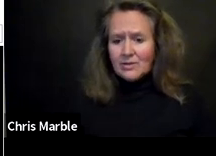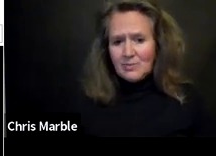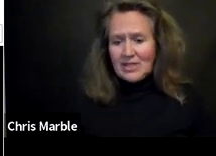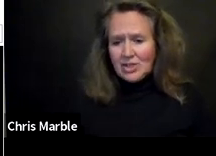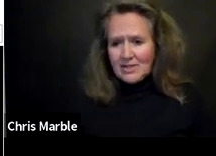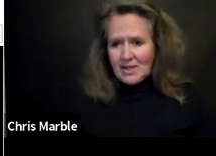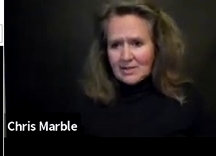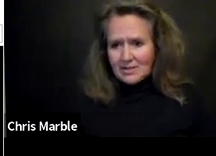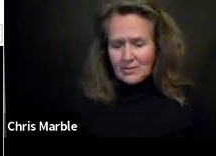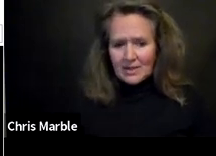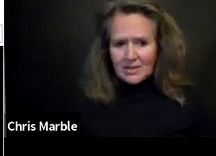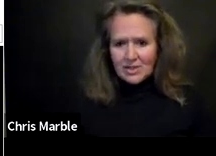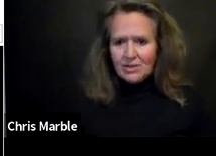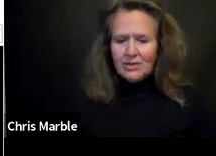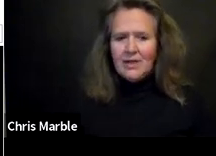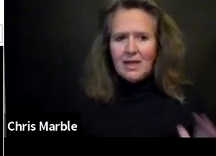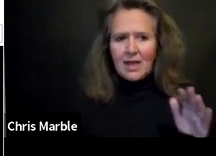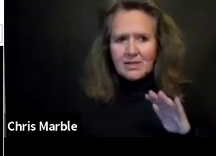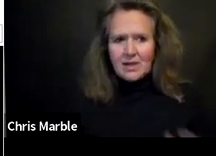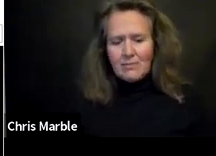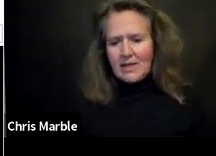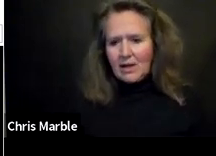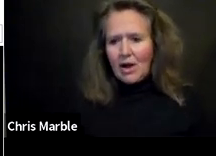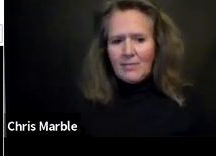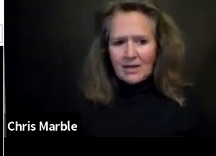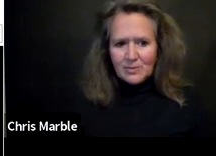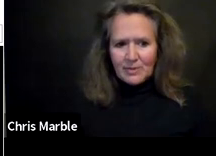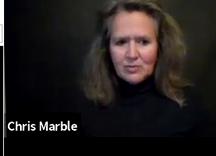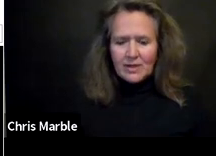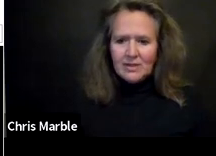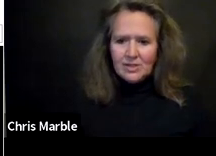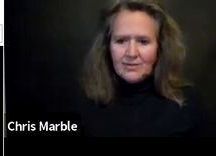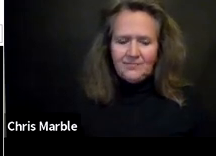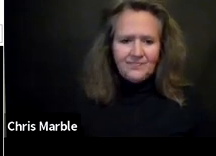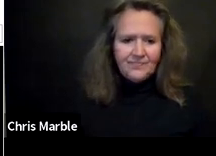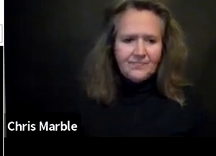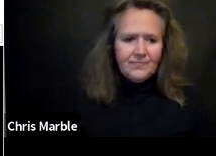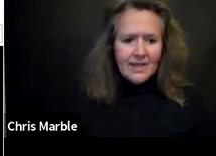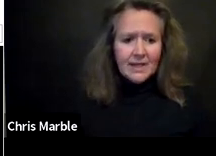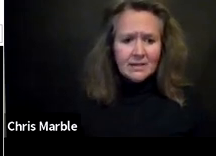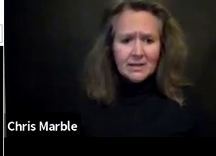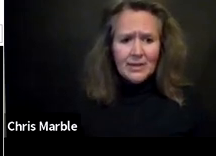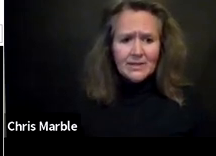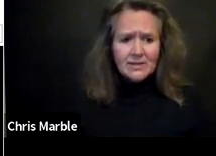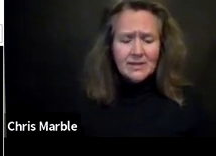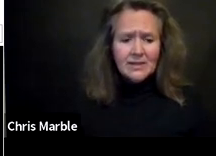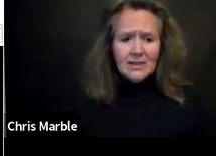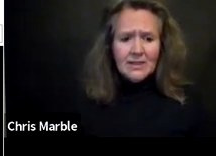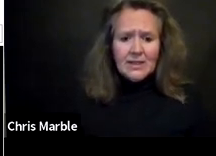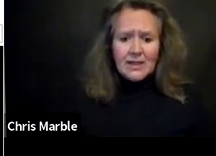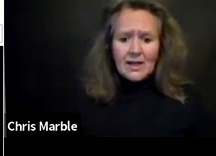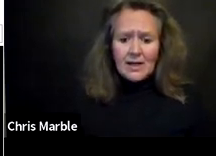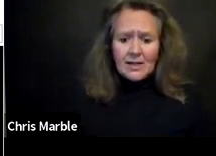ASR speech to text recognition or ASR meaning automatic speech recognition in a little bit.